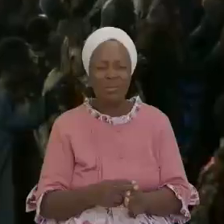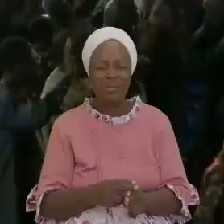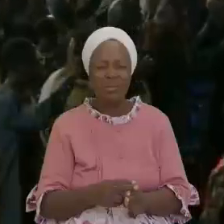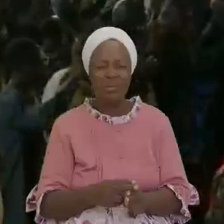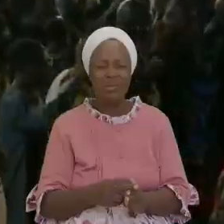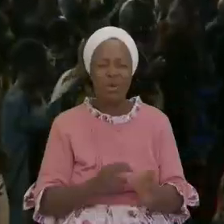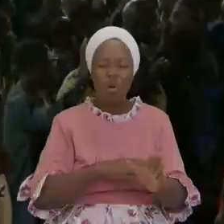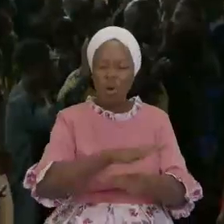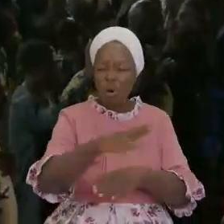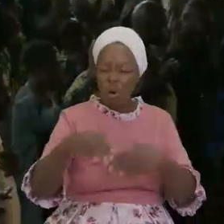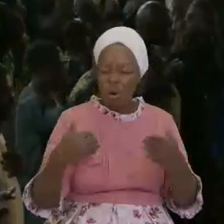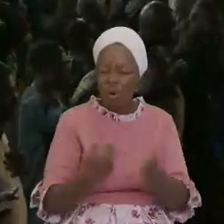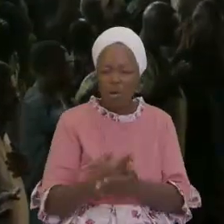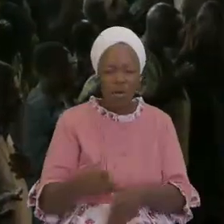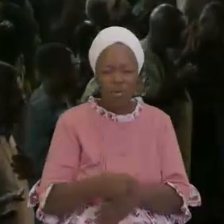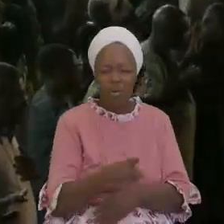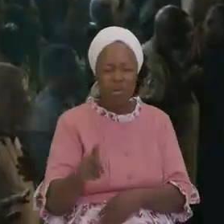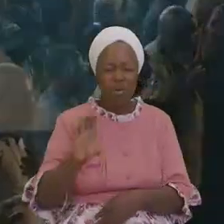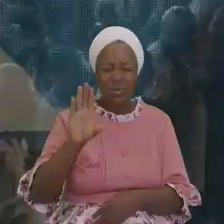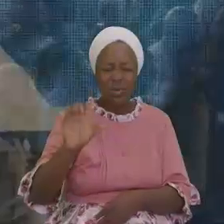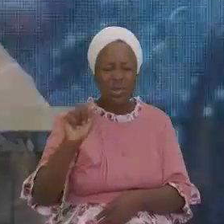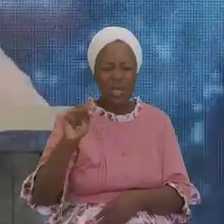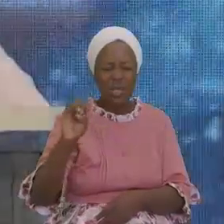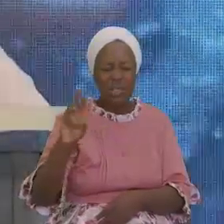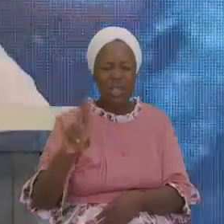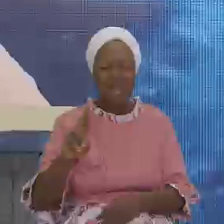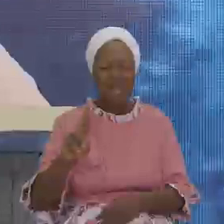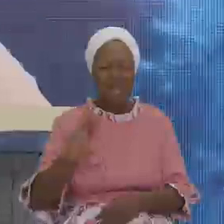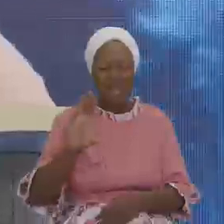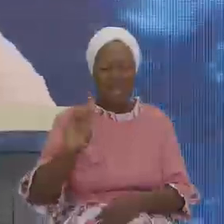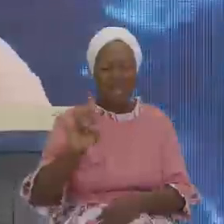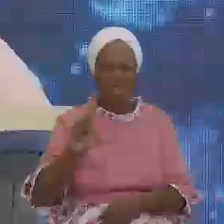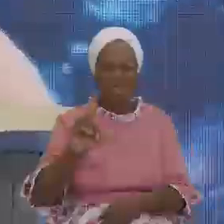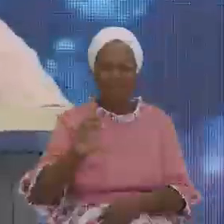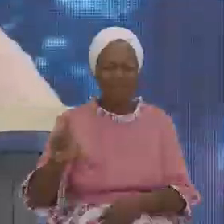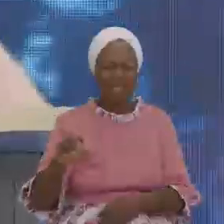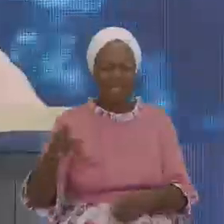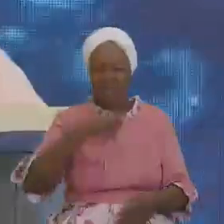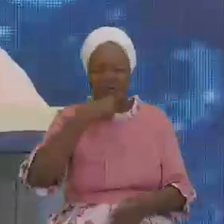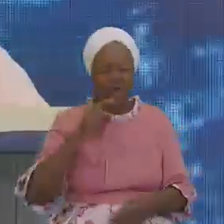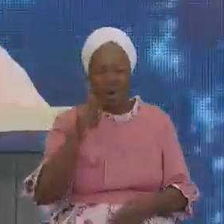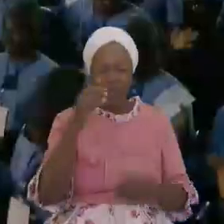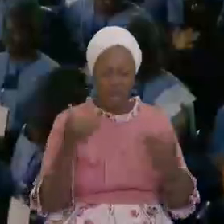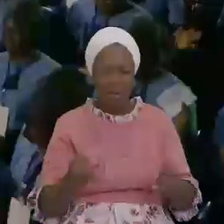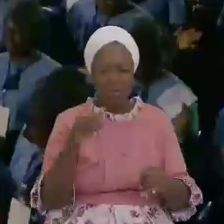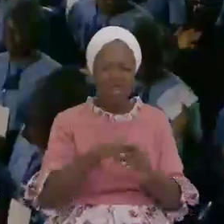All those cancer cells, dry up now in Jesus'